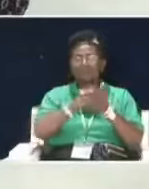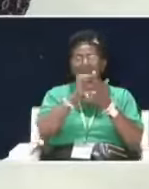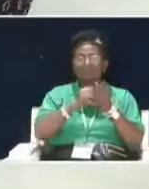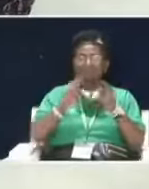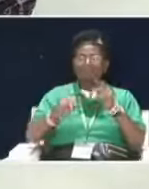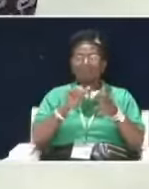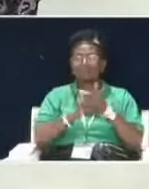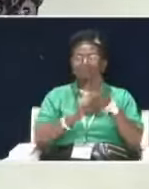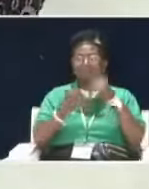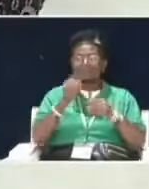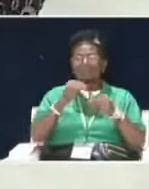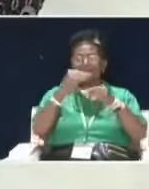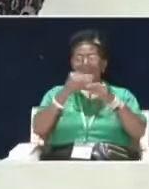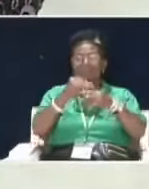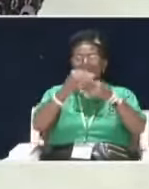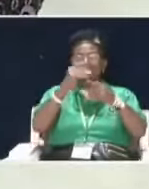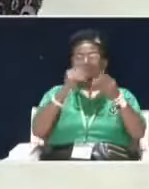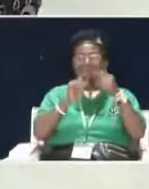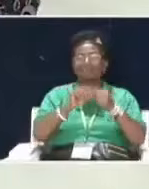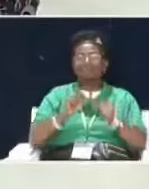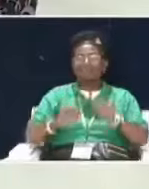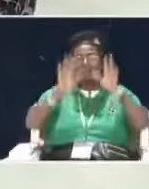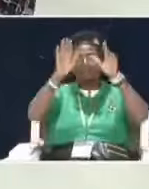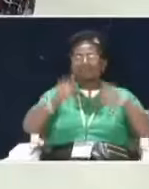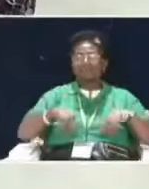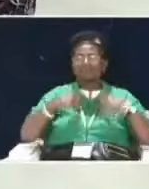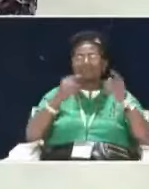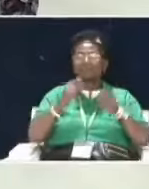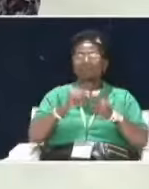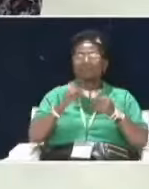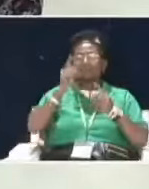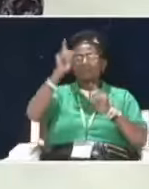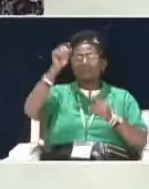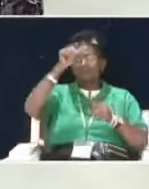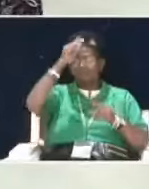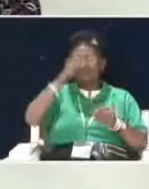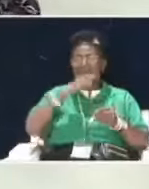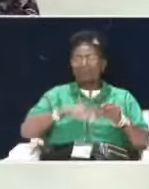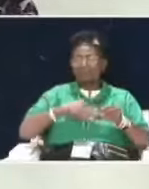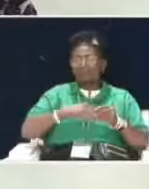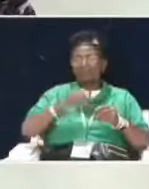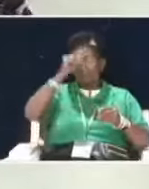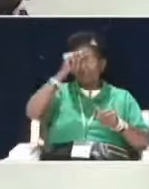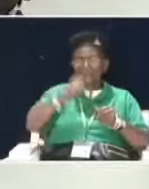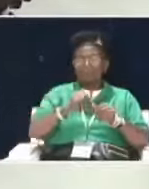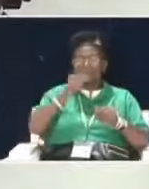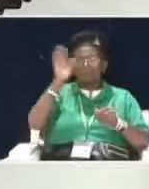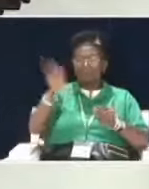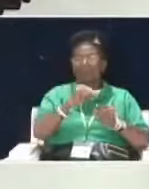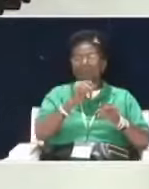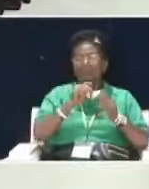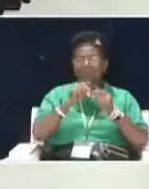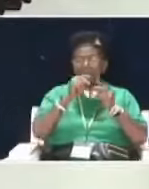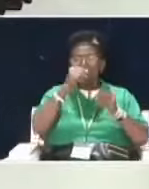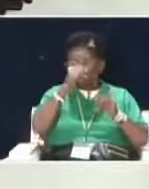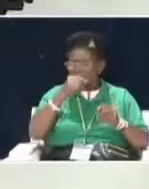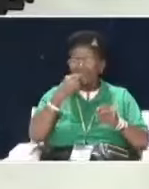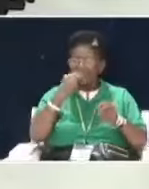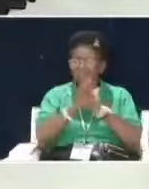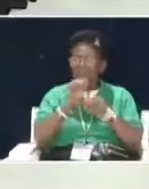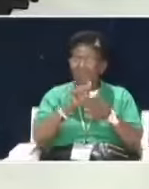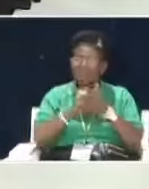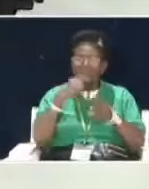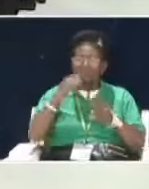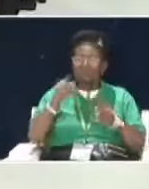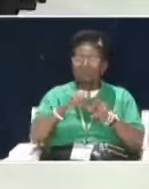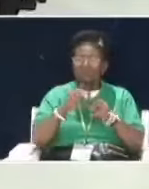forward to surrender their lives to you. Please remember your promise that whosoever will come unto you, you will nowise cast